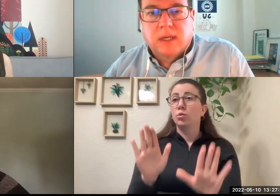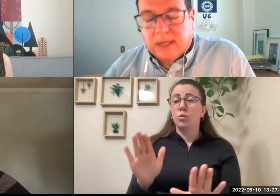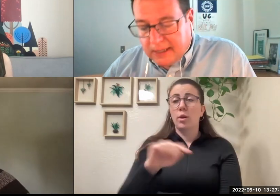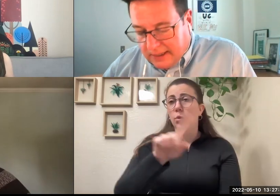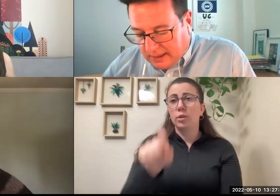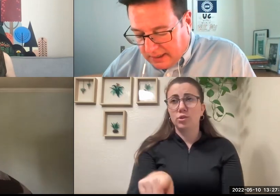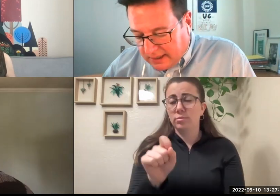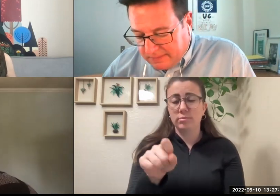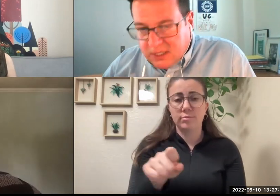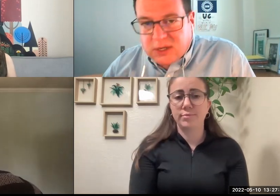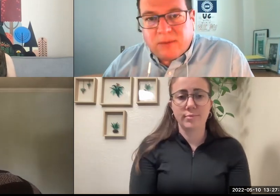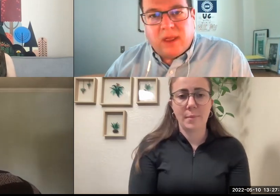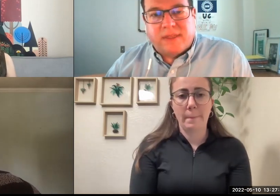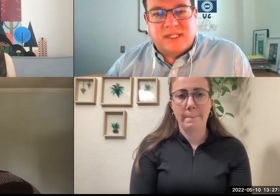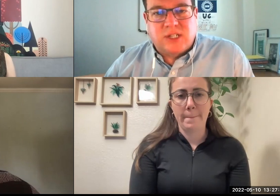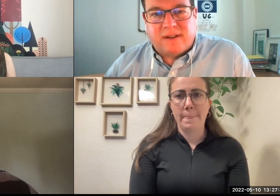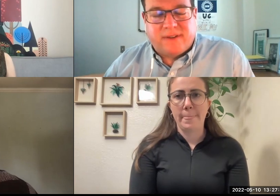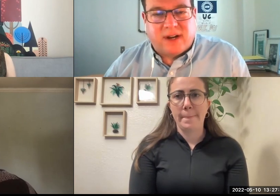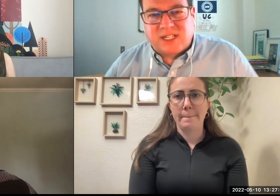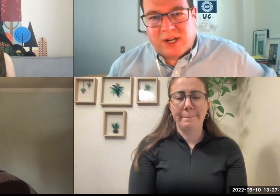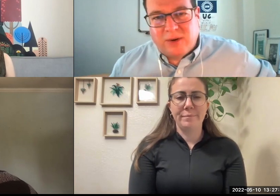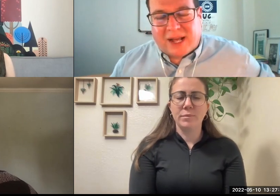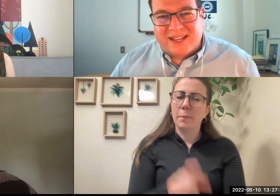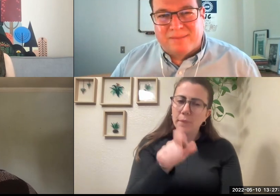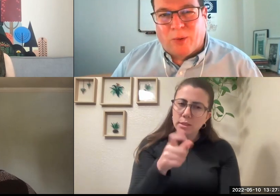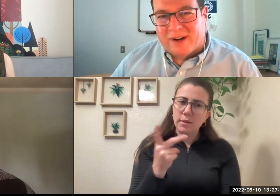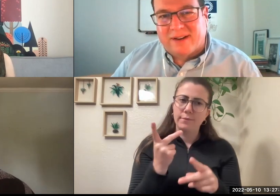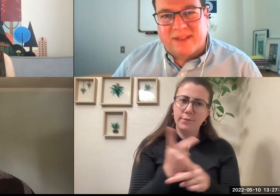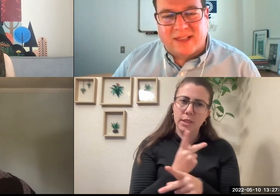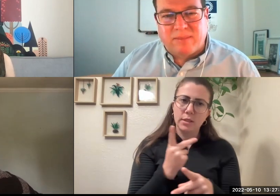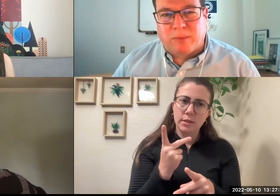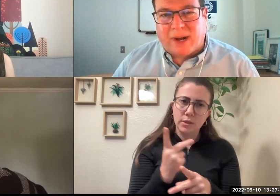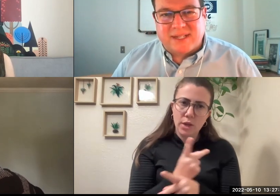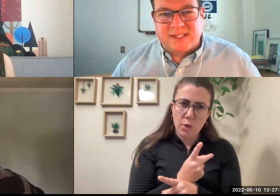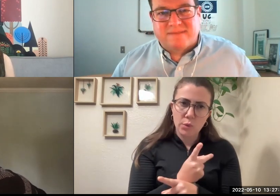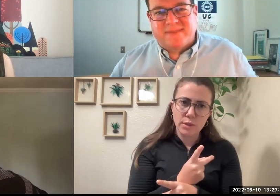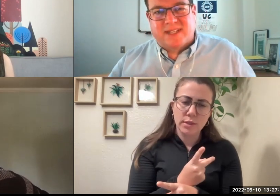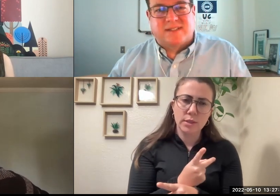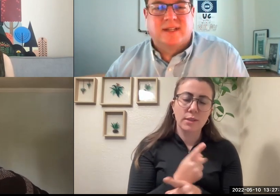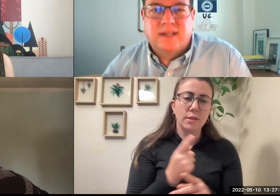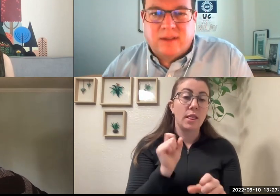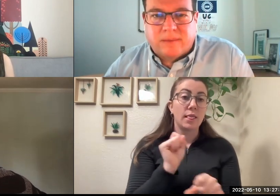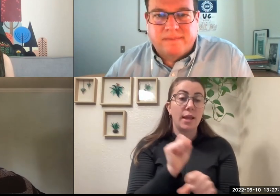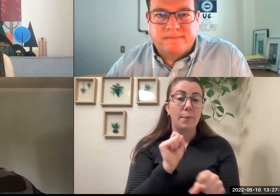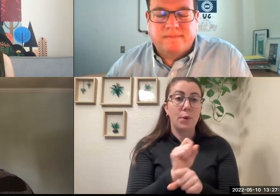question. So I think one of the things is you got to figure out some way to do it outside the board. Like the labor board process